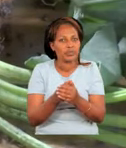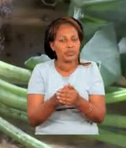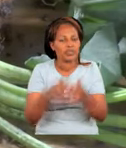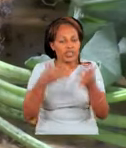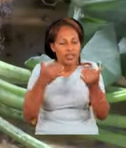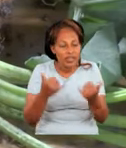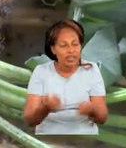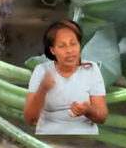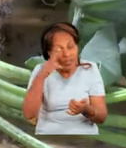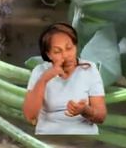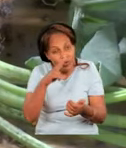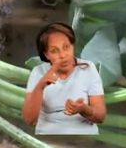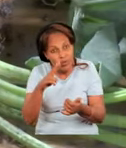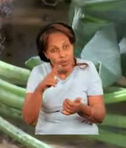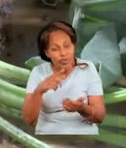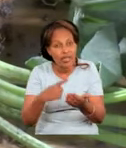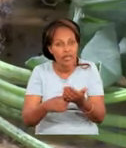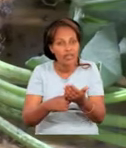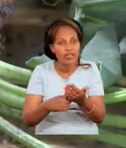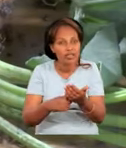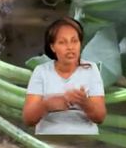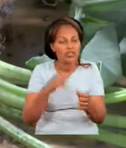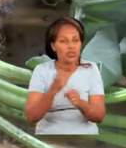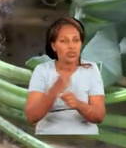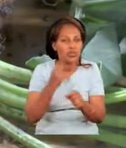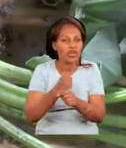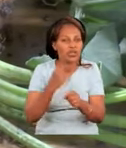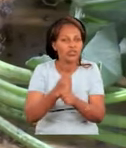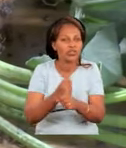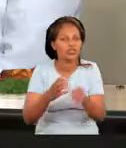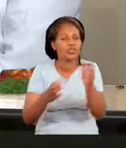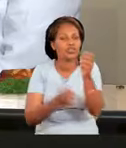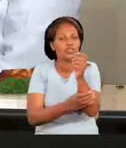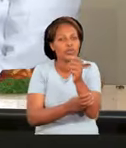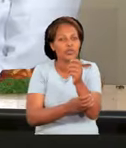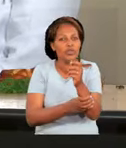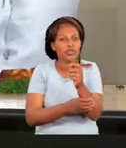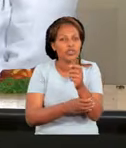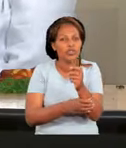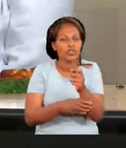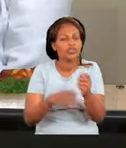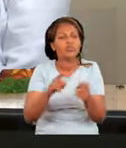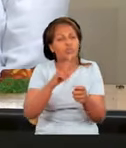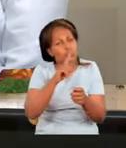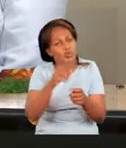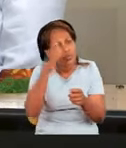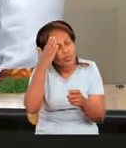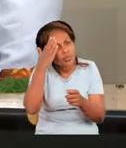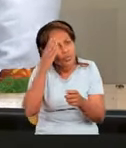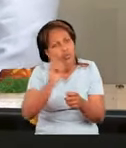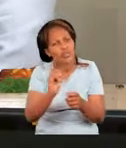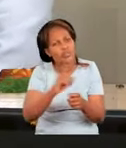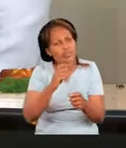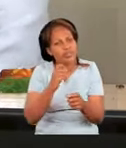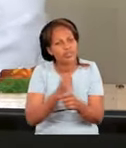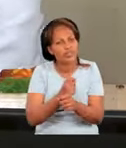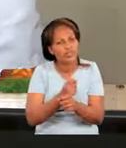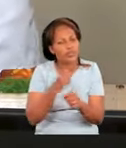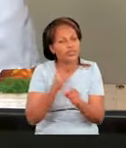Now let's look at the function of the root, the stem. Do you know some of the functions of the stem? Yes,